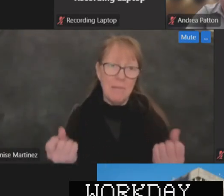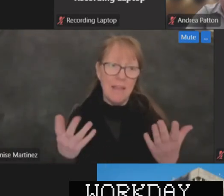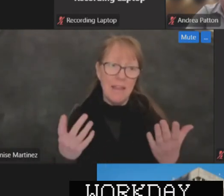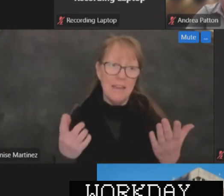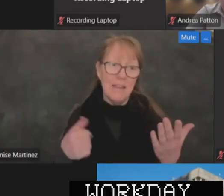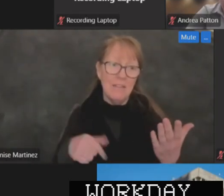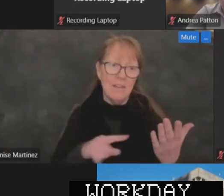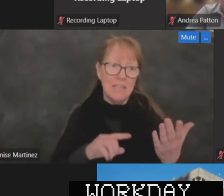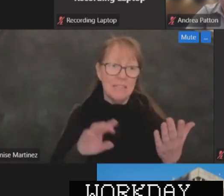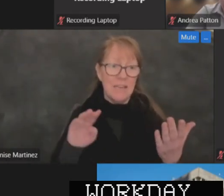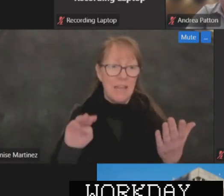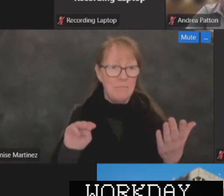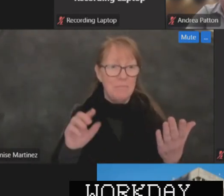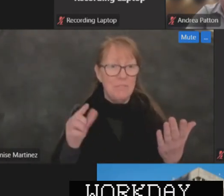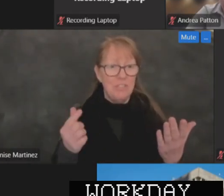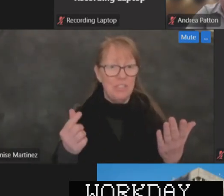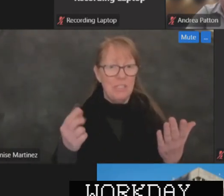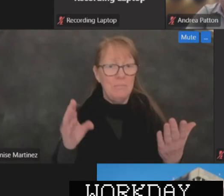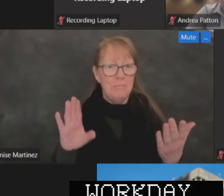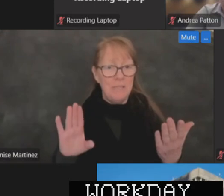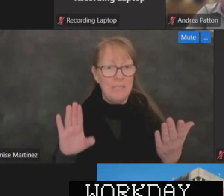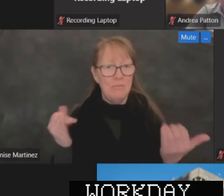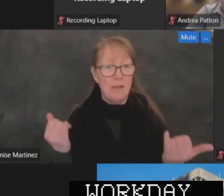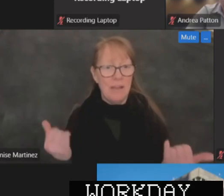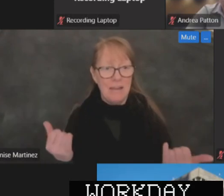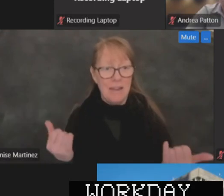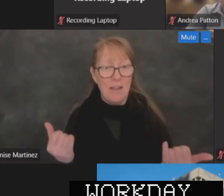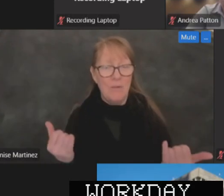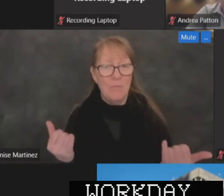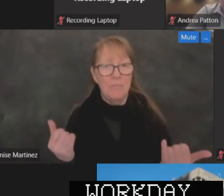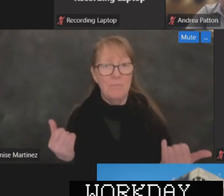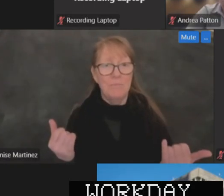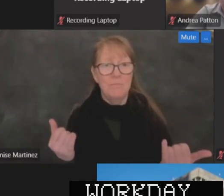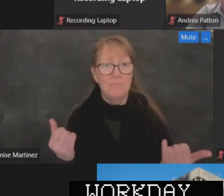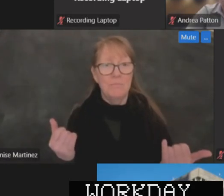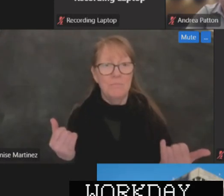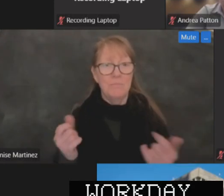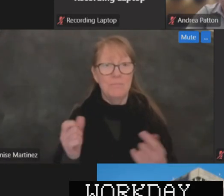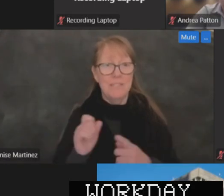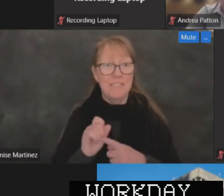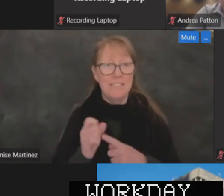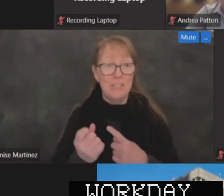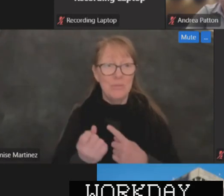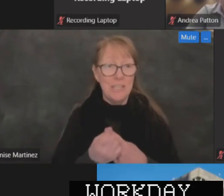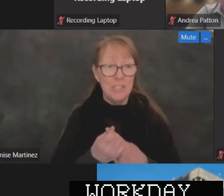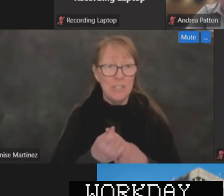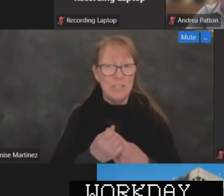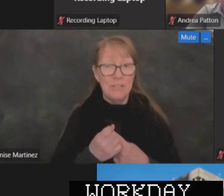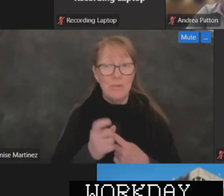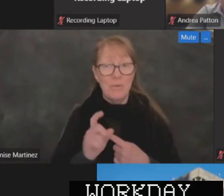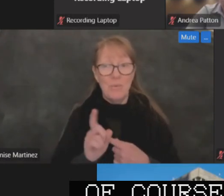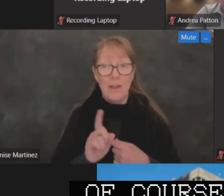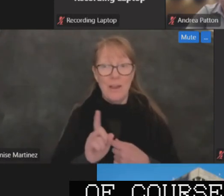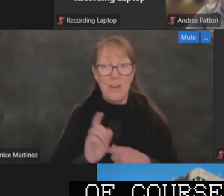right now, in a situation where our jobs are